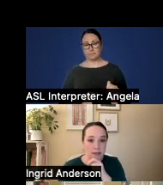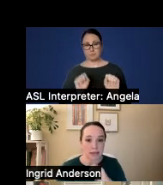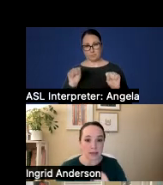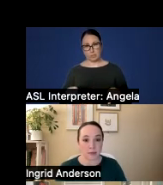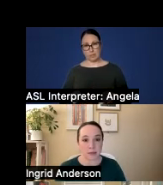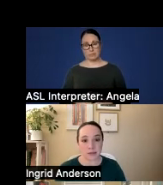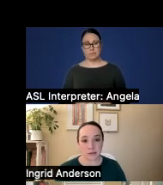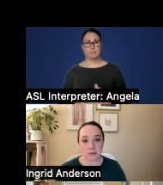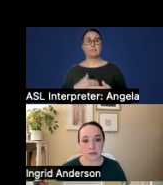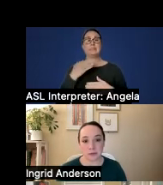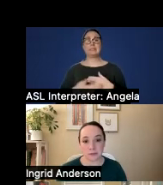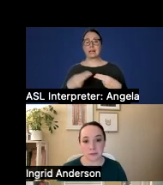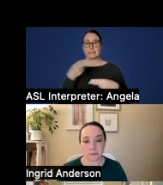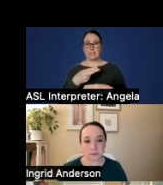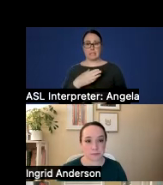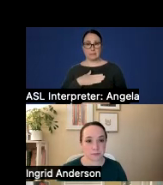Next slide, please.